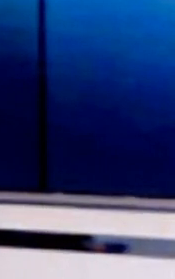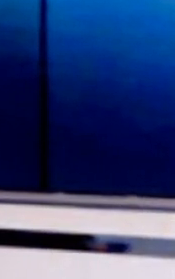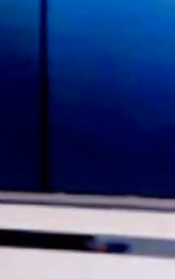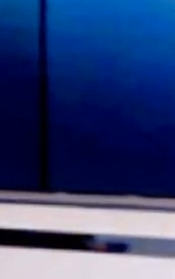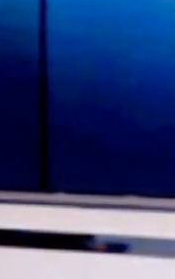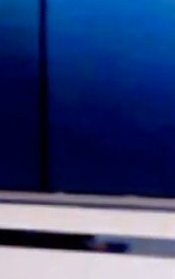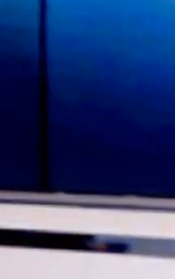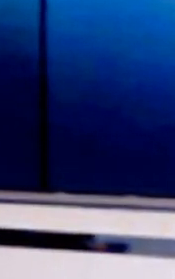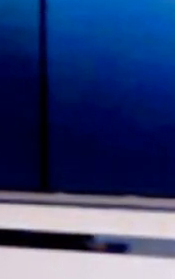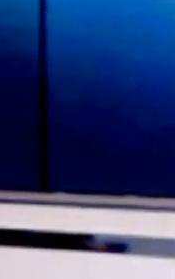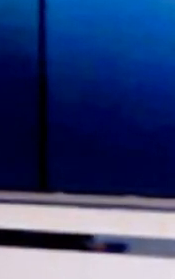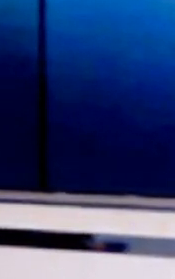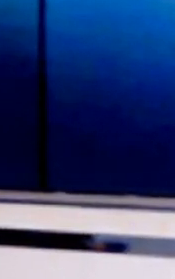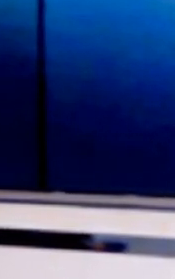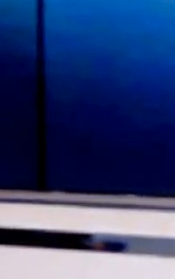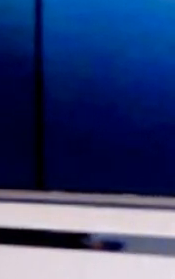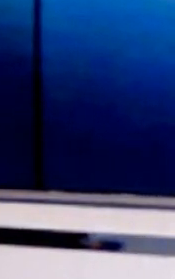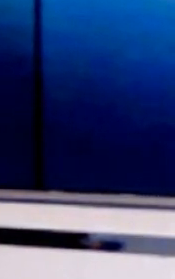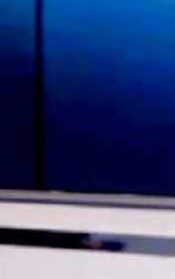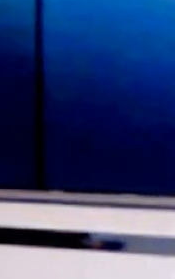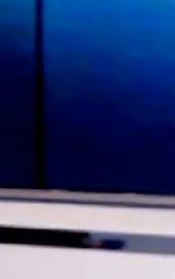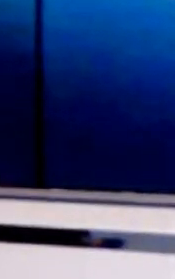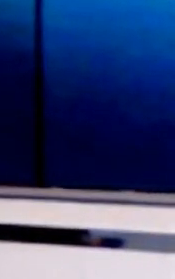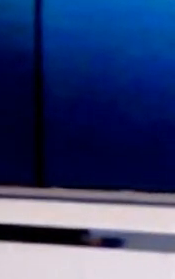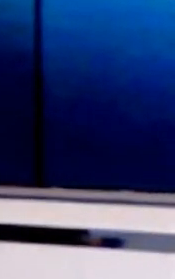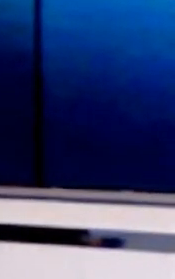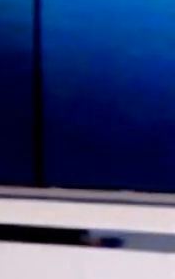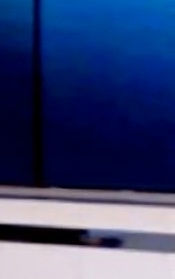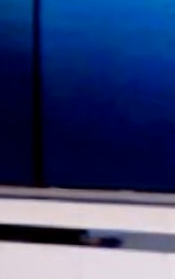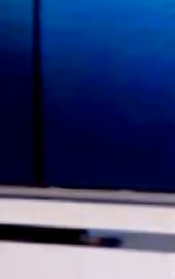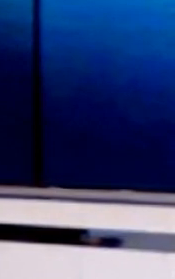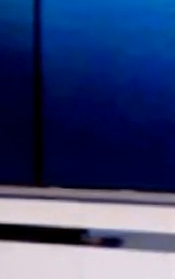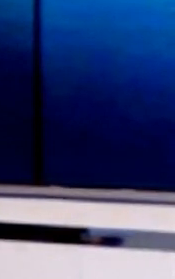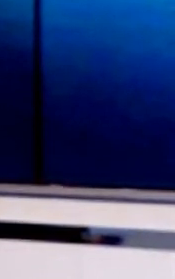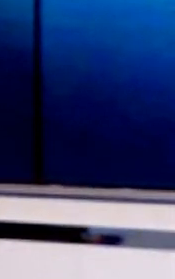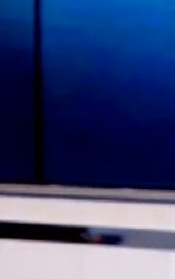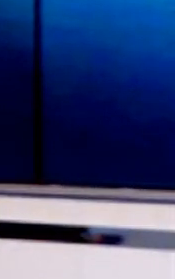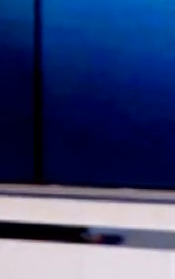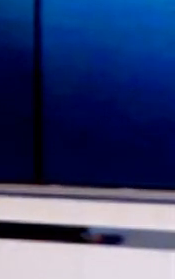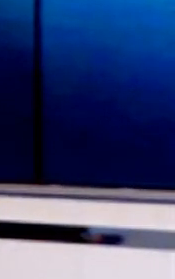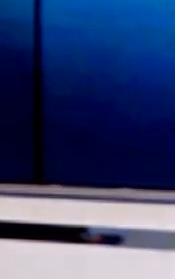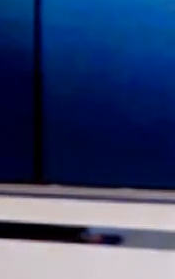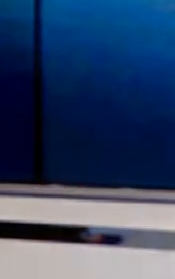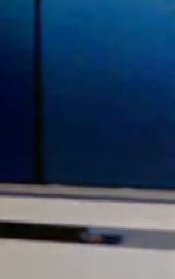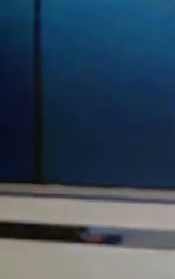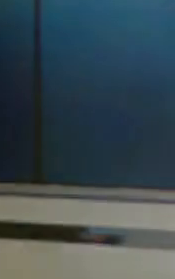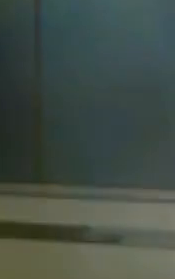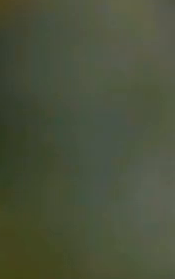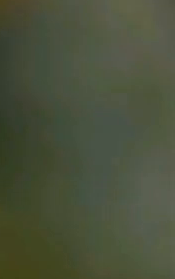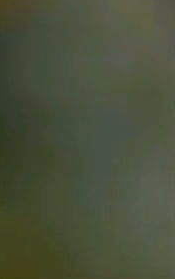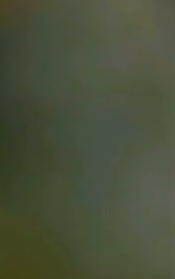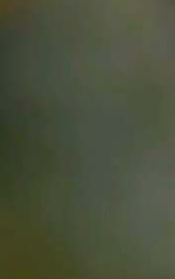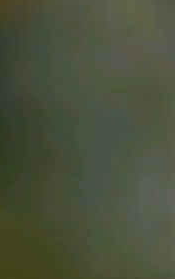Welcome back, everybody. Lebogang Modipa describes herself as a home-based cook, caterer and online food content creator.